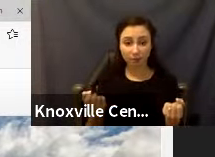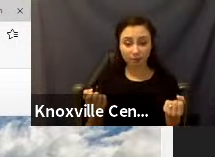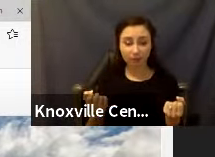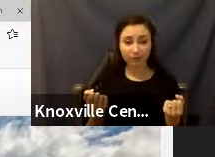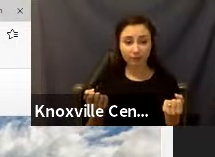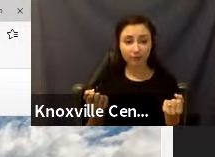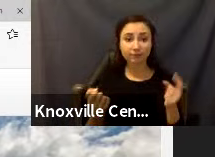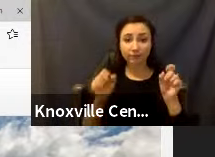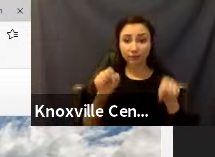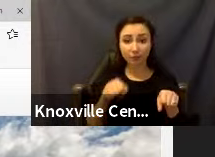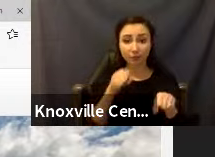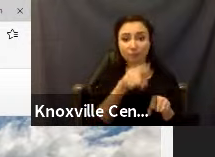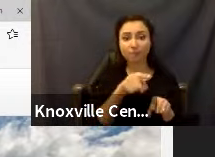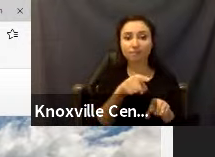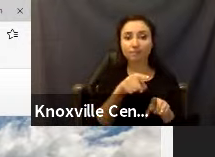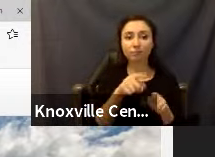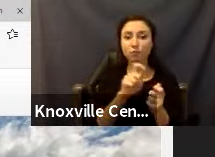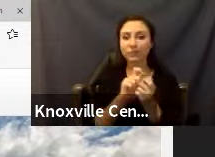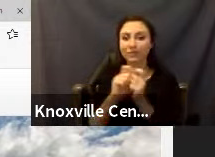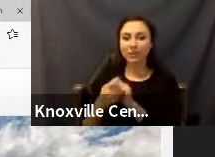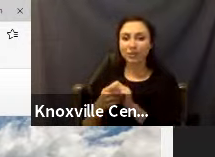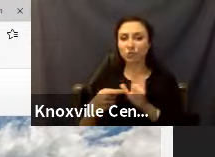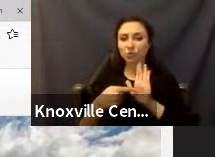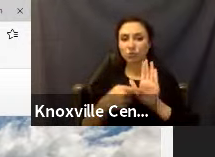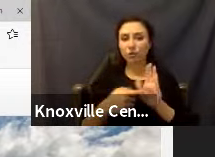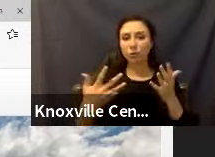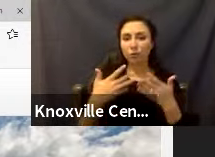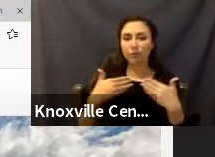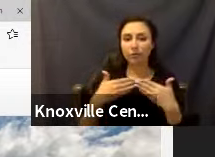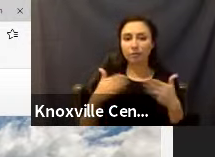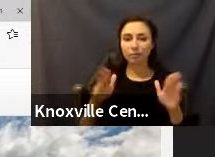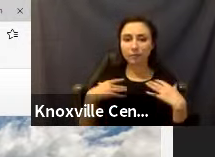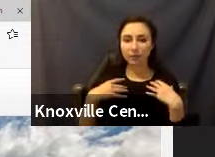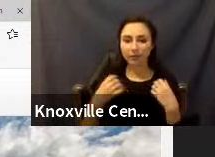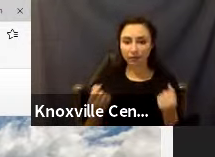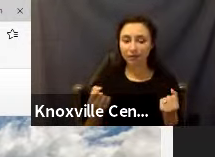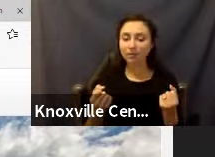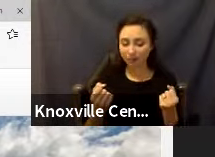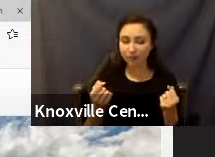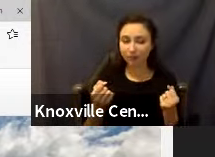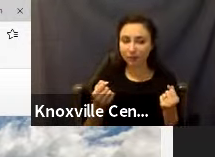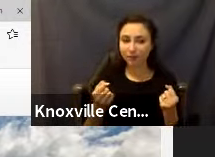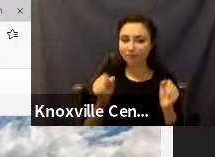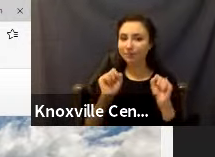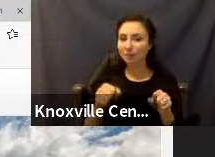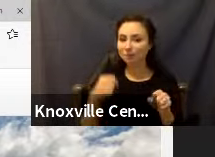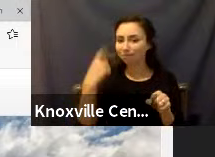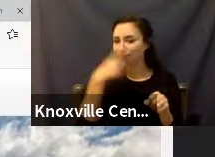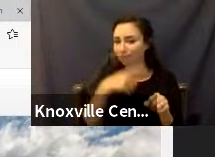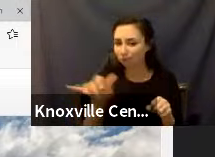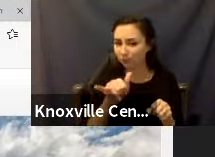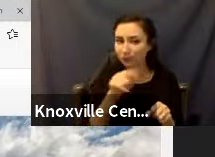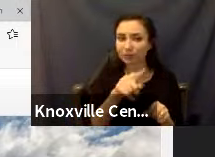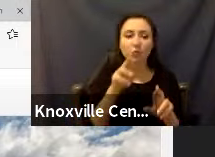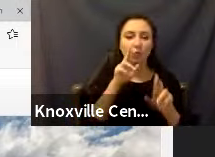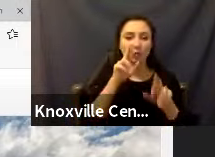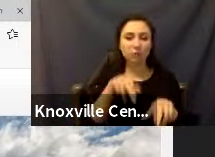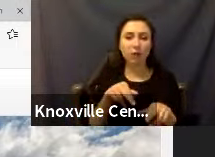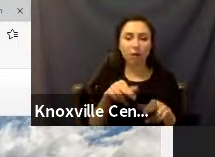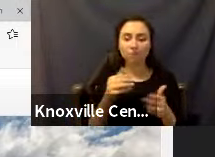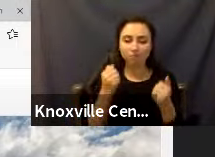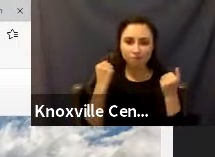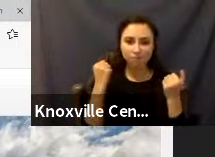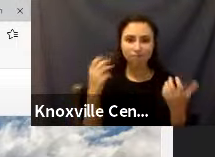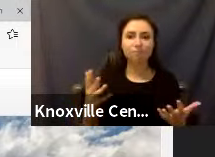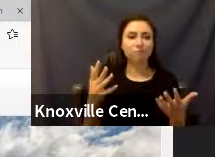this benchmark to better reflect what our public health capability looks like, as the bulk of the response activities have shifted from